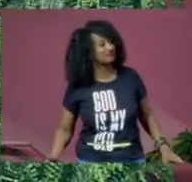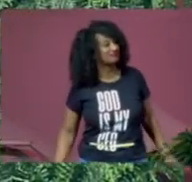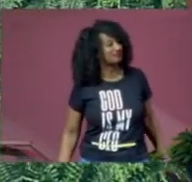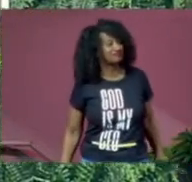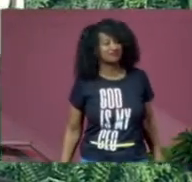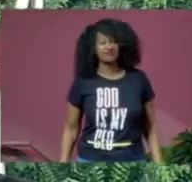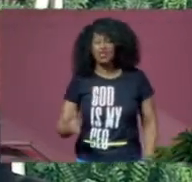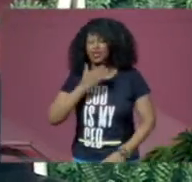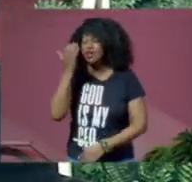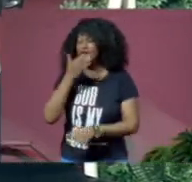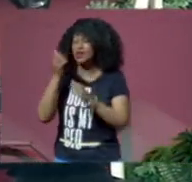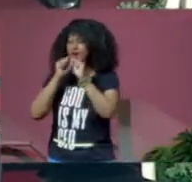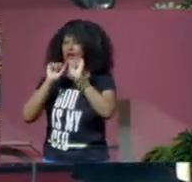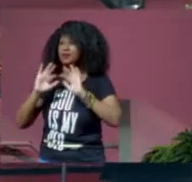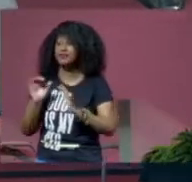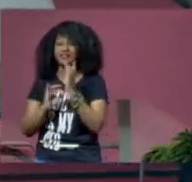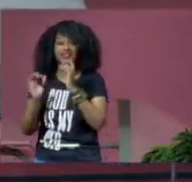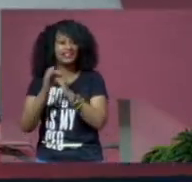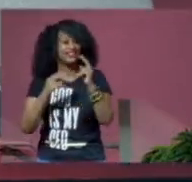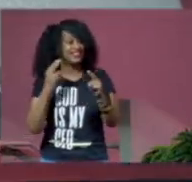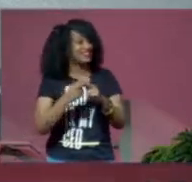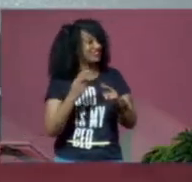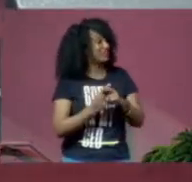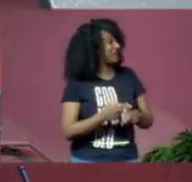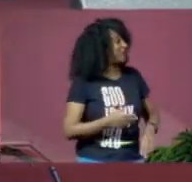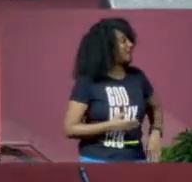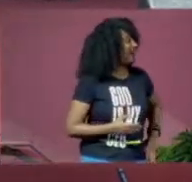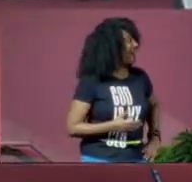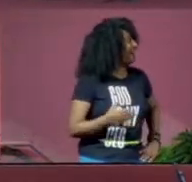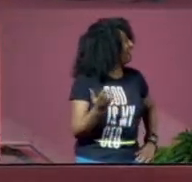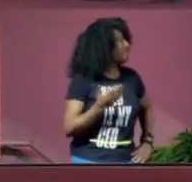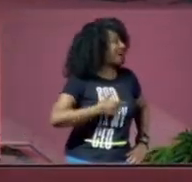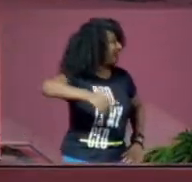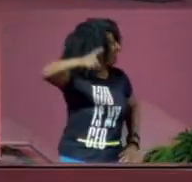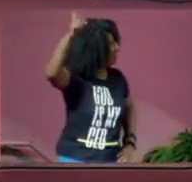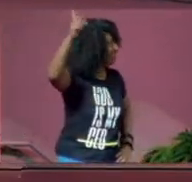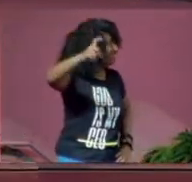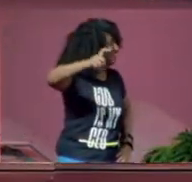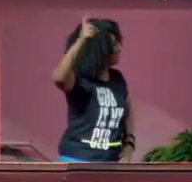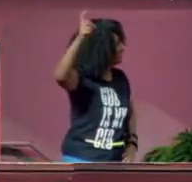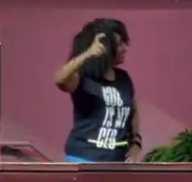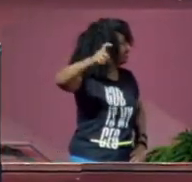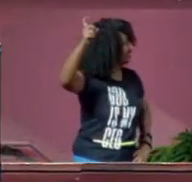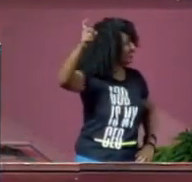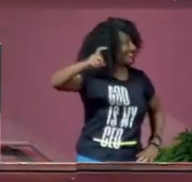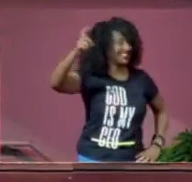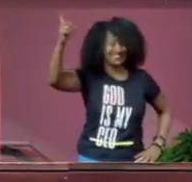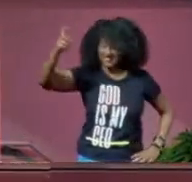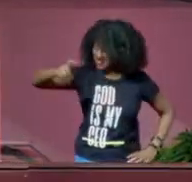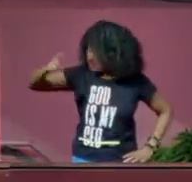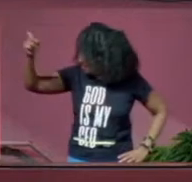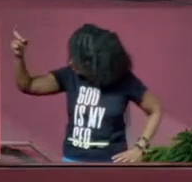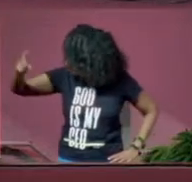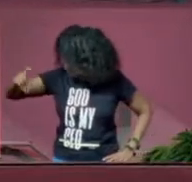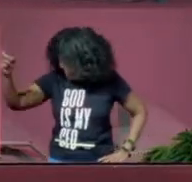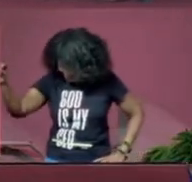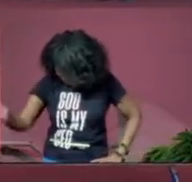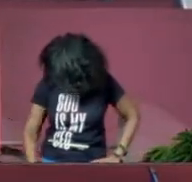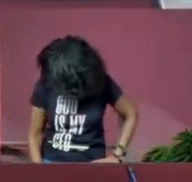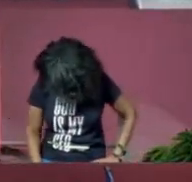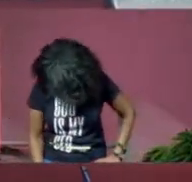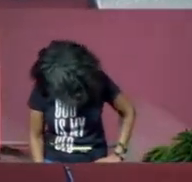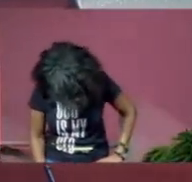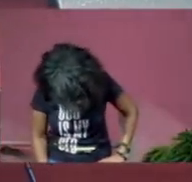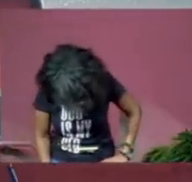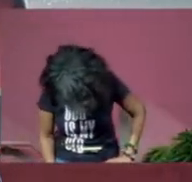Bless, oh bless his name. I need, come on, help me, the oil. Come on,